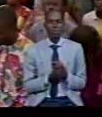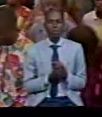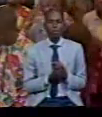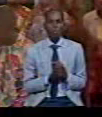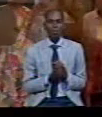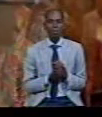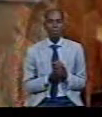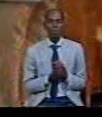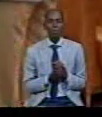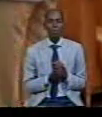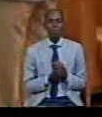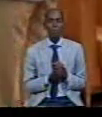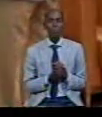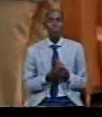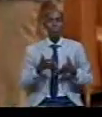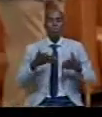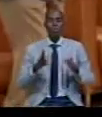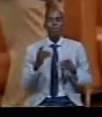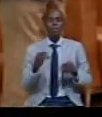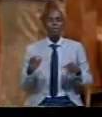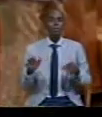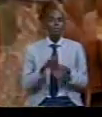Let the fullness of the blessing,